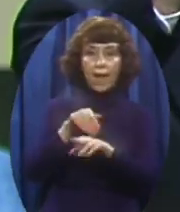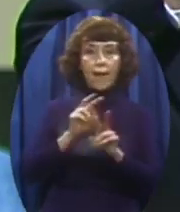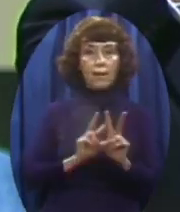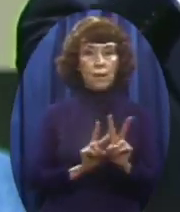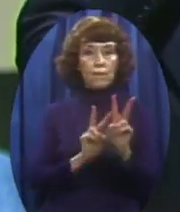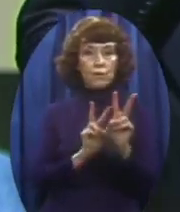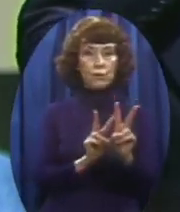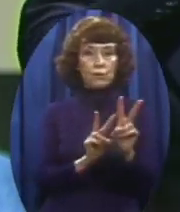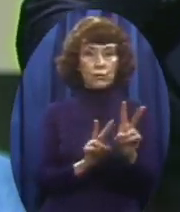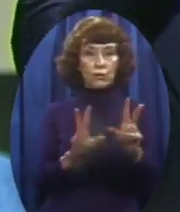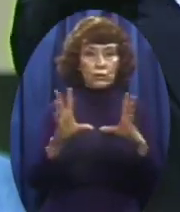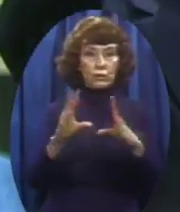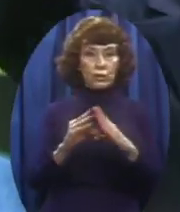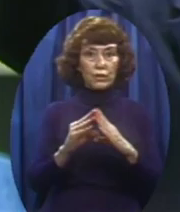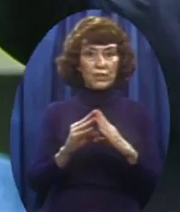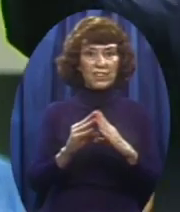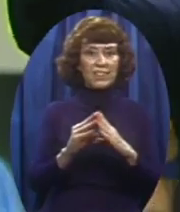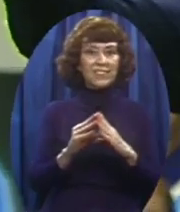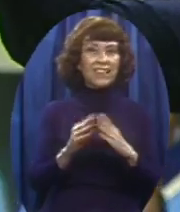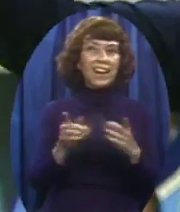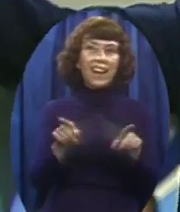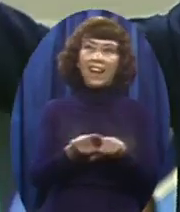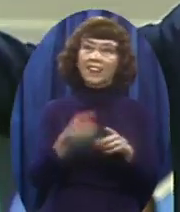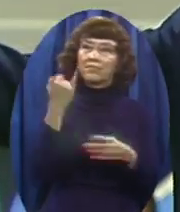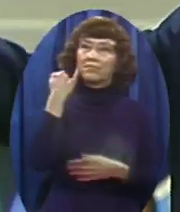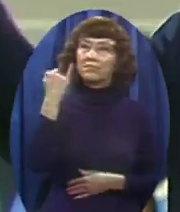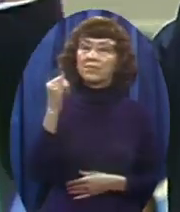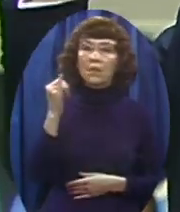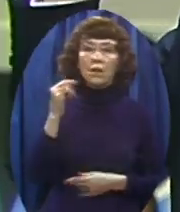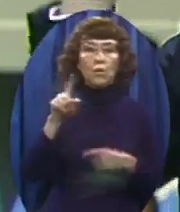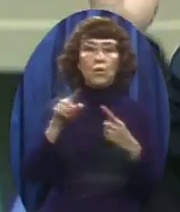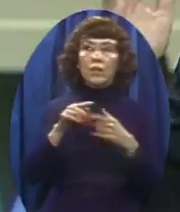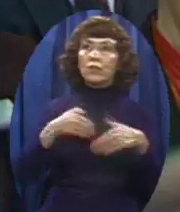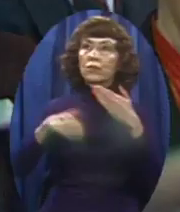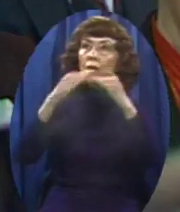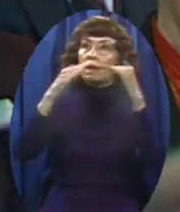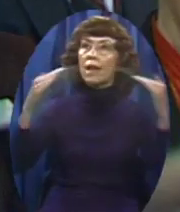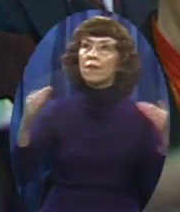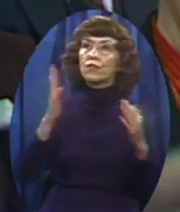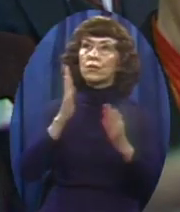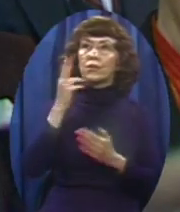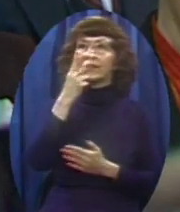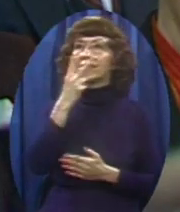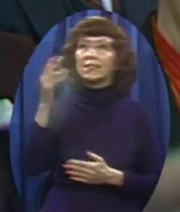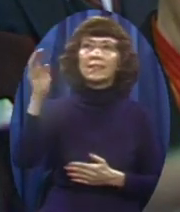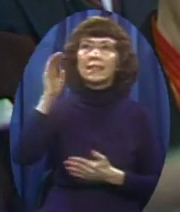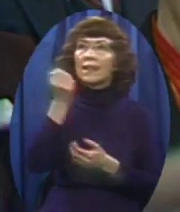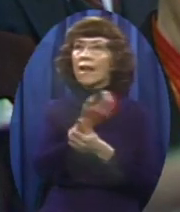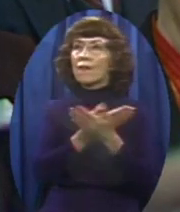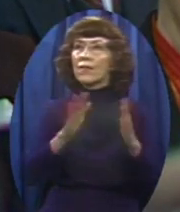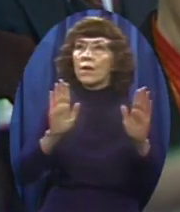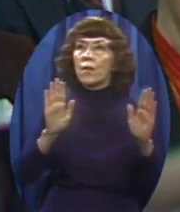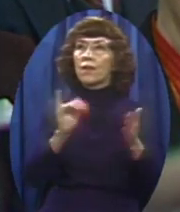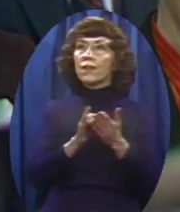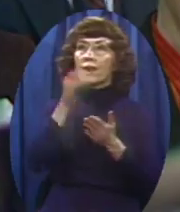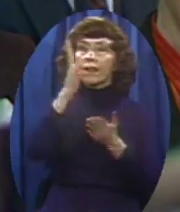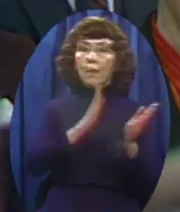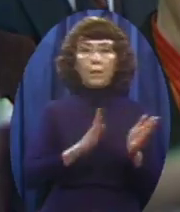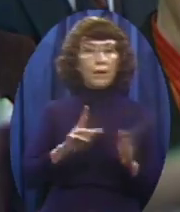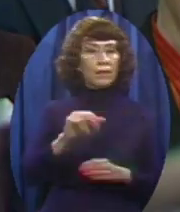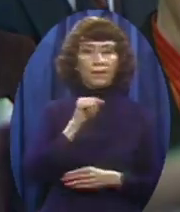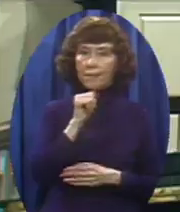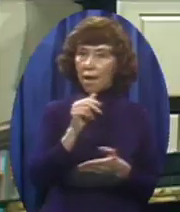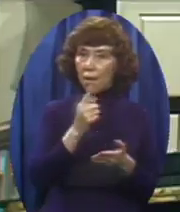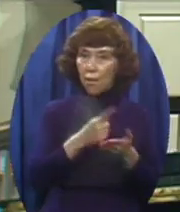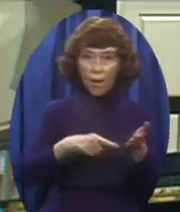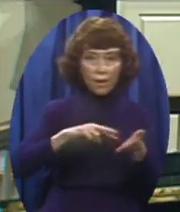to heaven, you're going to see all the wonderful things and hear the wonderful things God's prepared for them that loved him. That's not what the verse means. Verse 10, the next verse